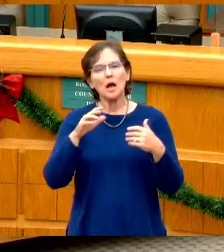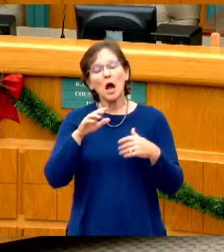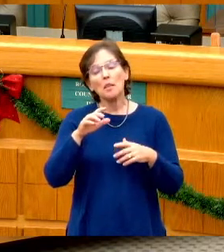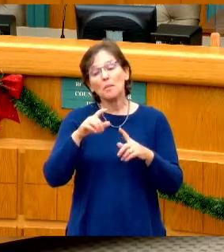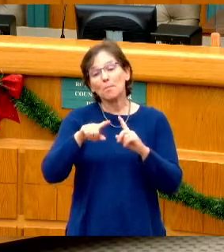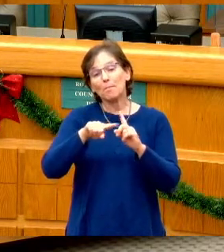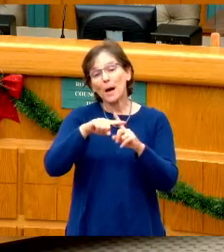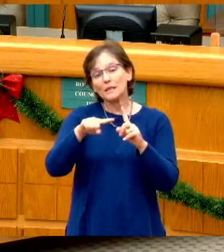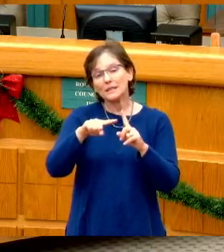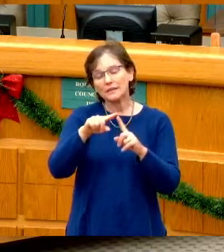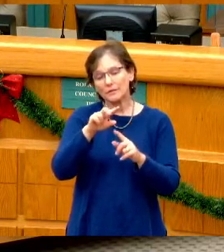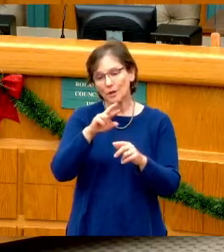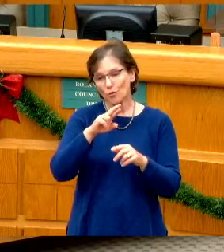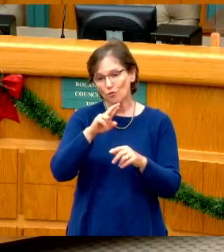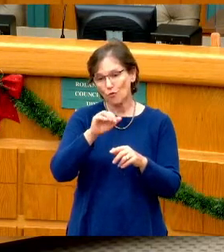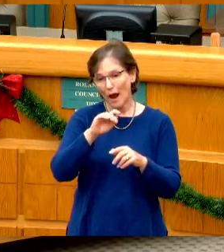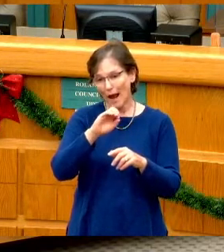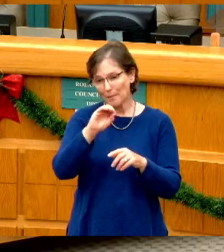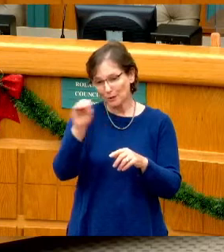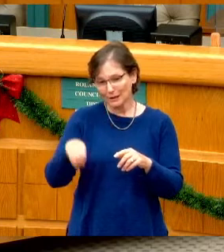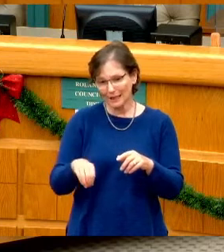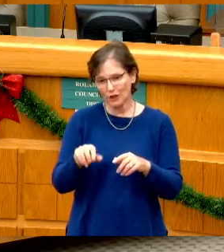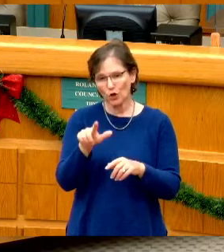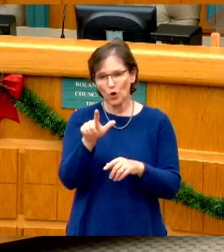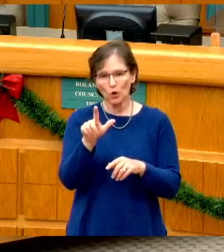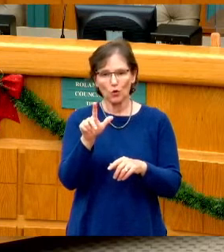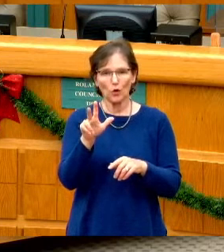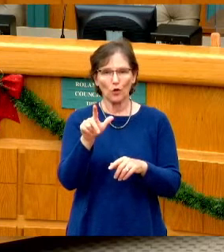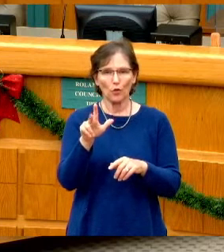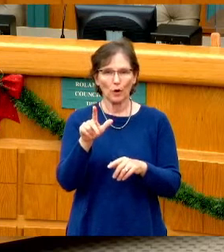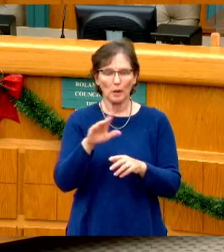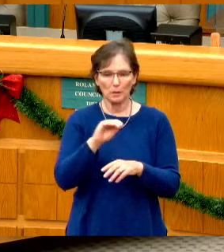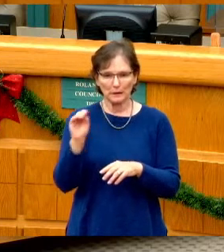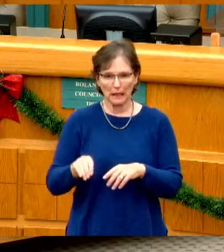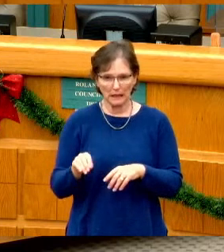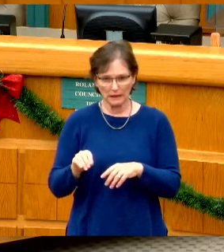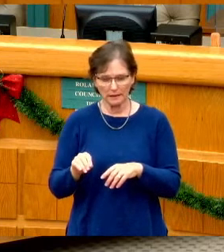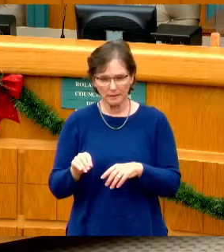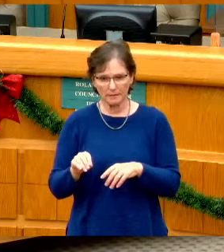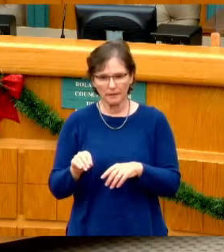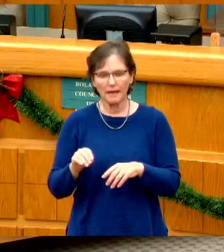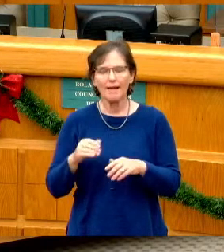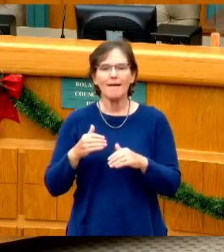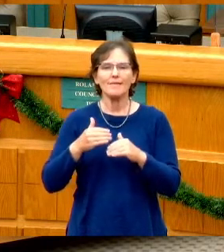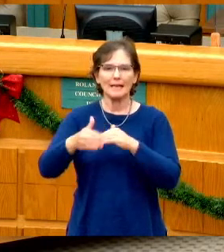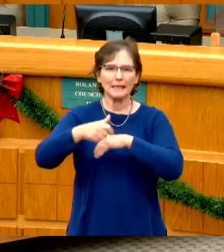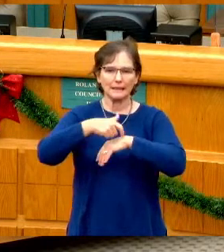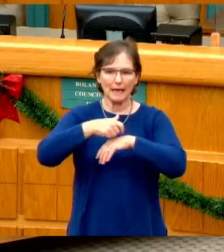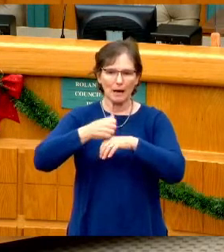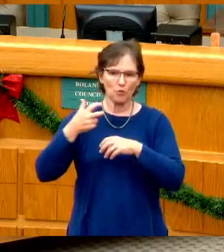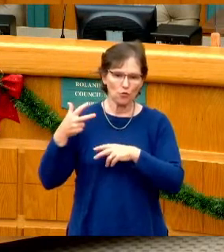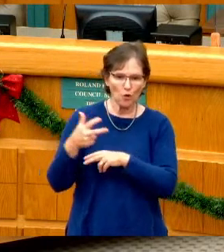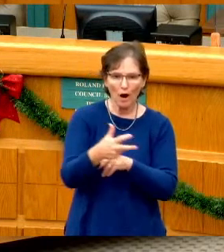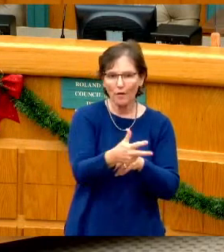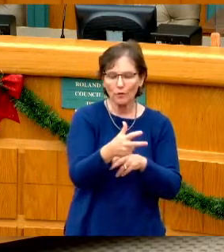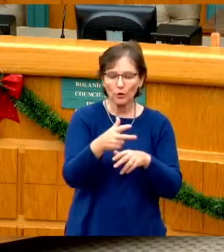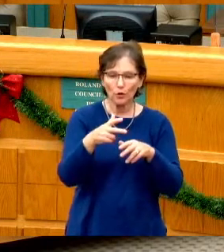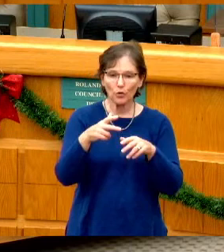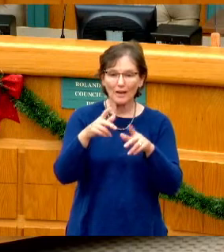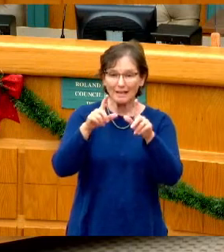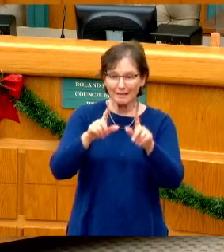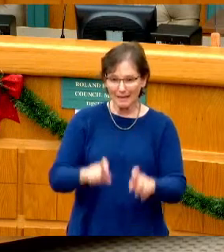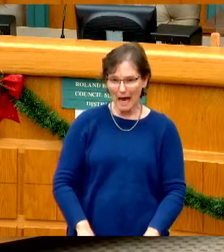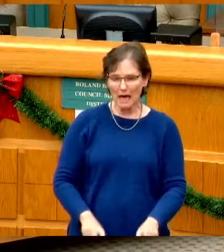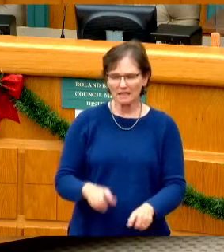26%. Our next drive-through is scheduled Saturday, December 12th at 7:30 in the morning. You can